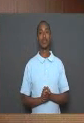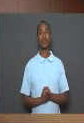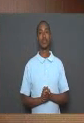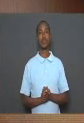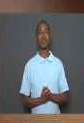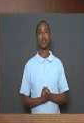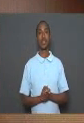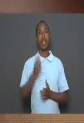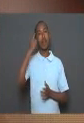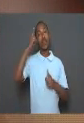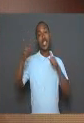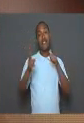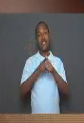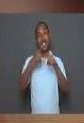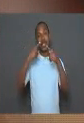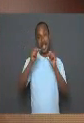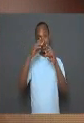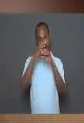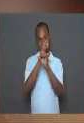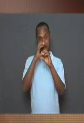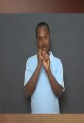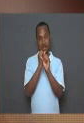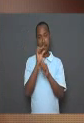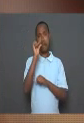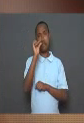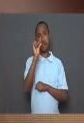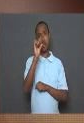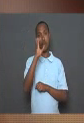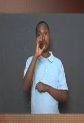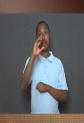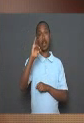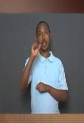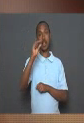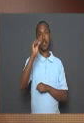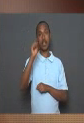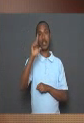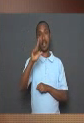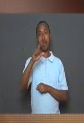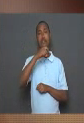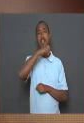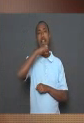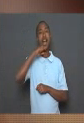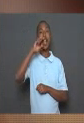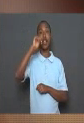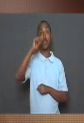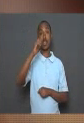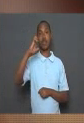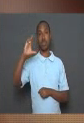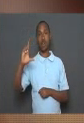For the first experiment, a few crystals of dry sodium